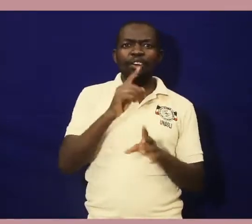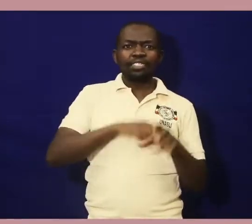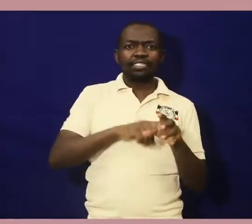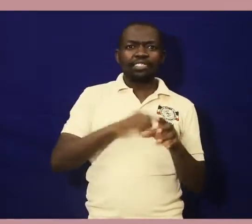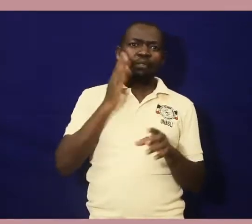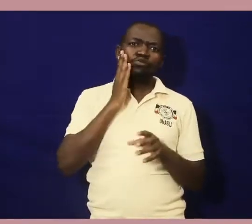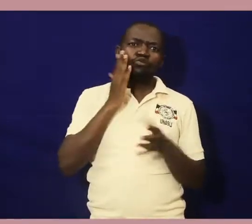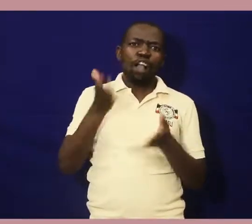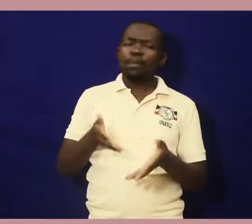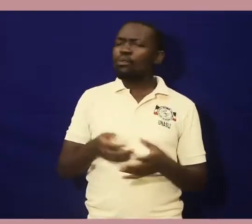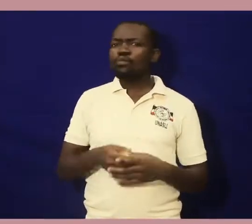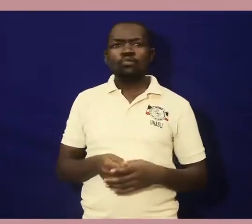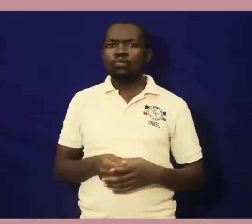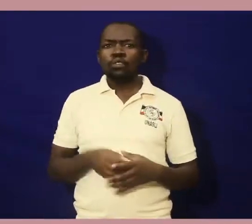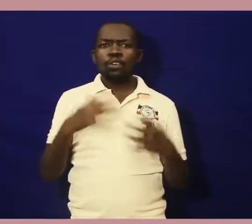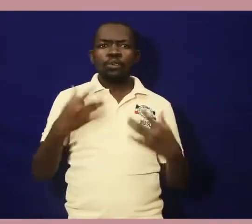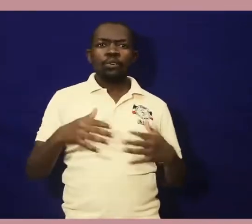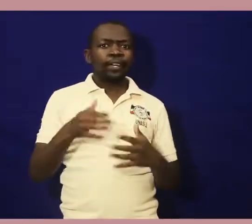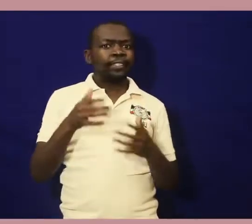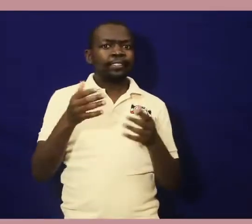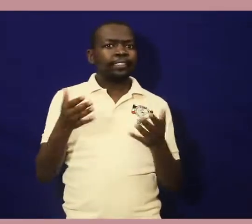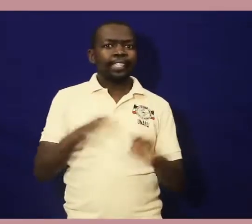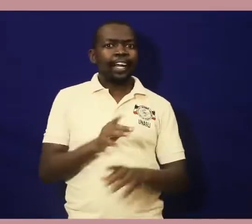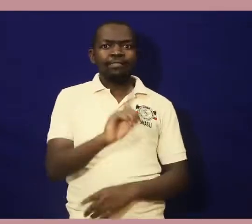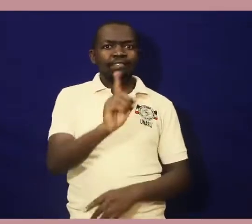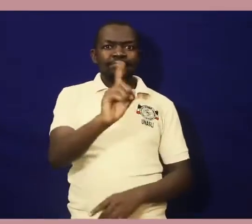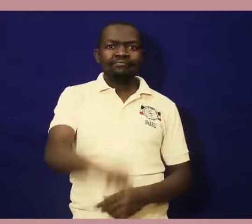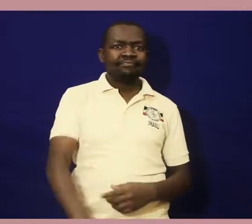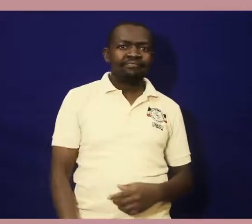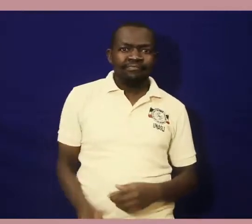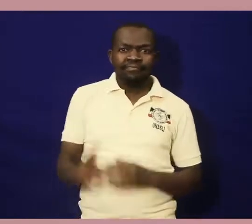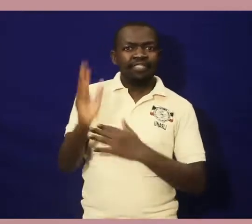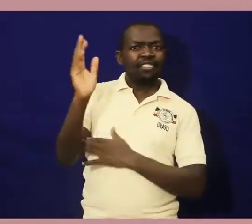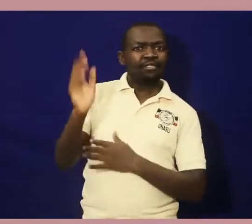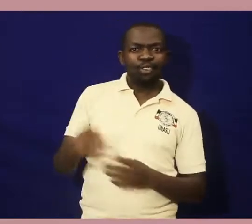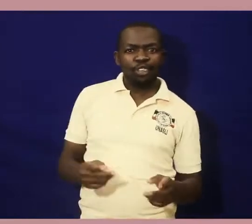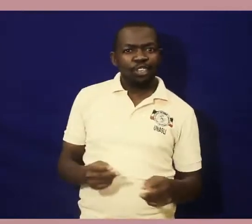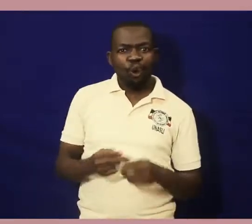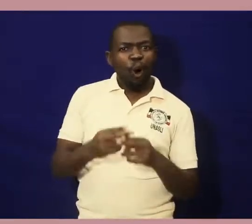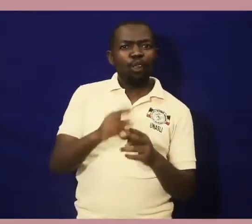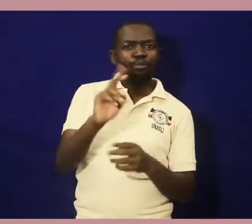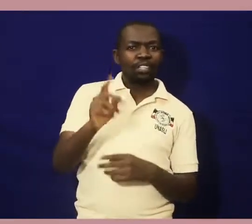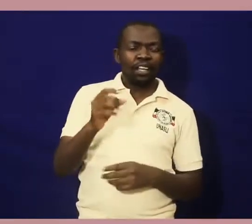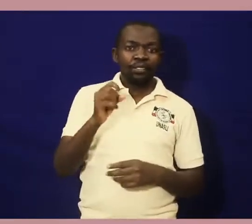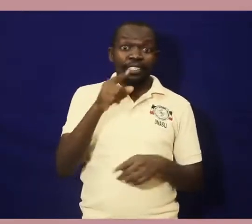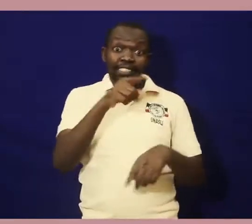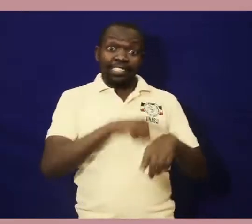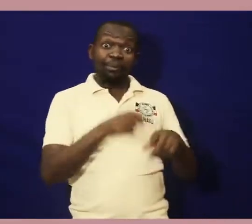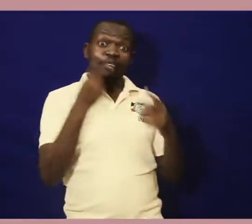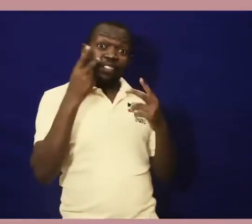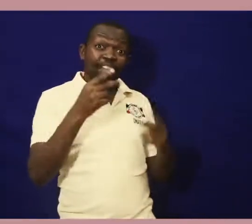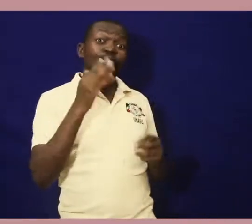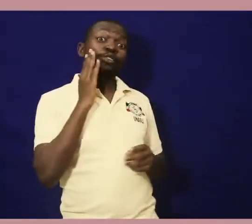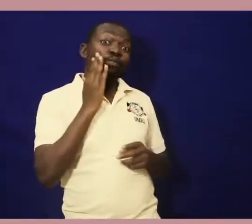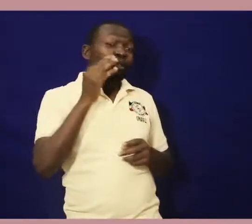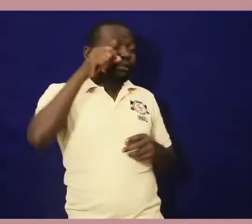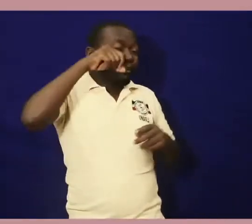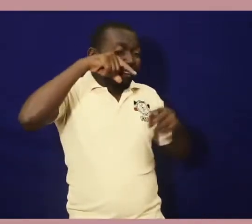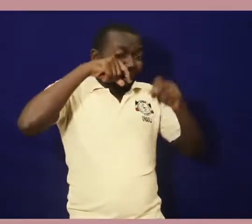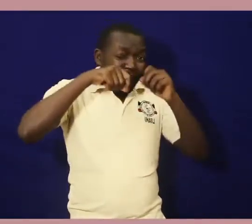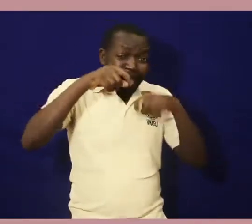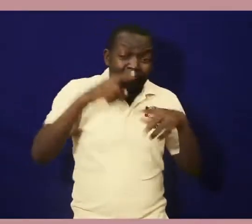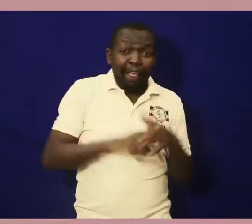were kind of immortal people. So this time, they saw them cry, they saw them running